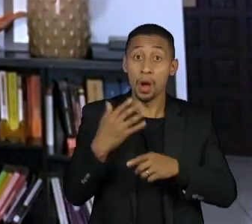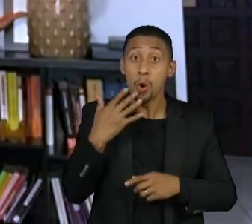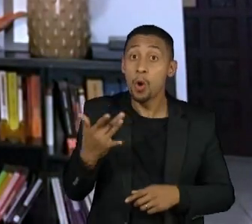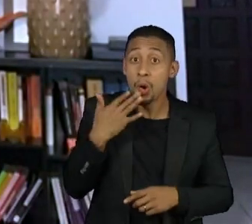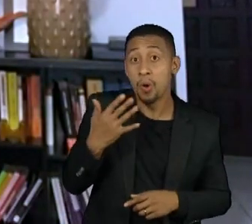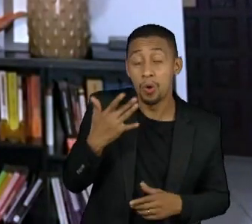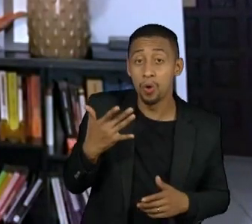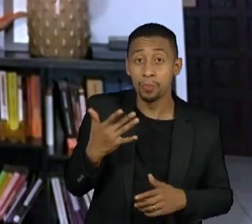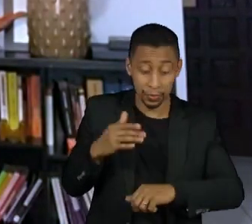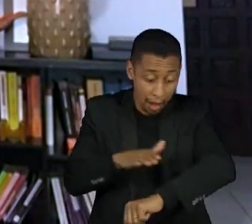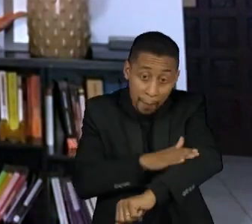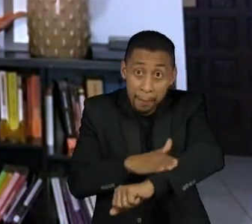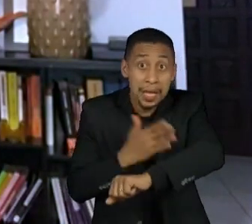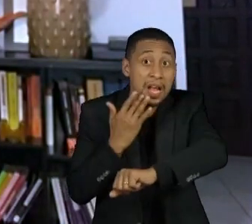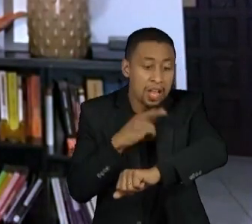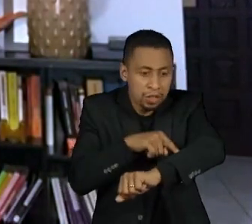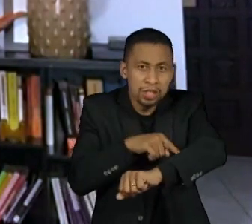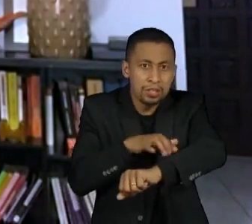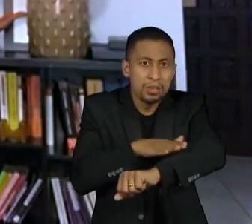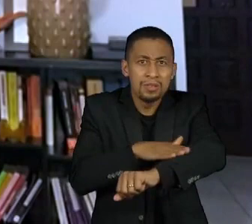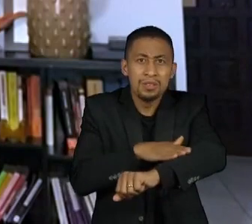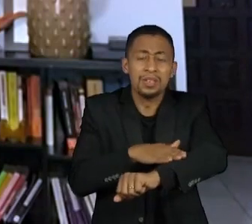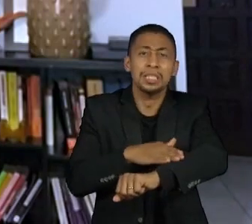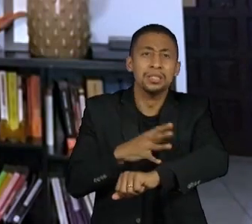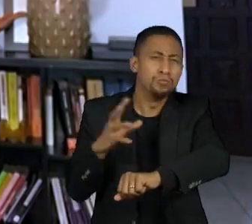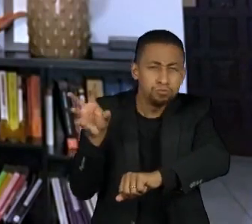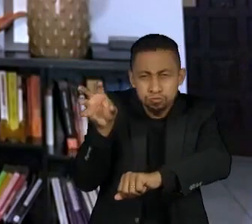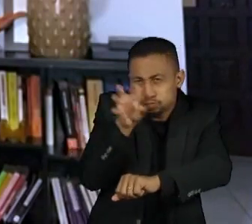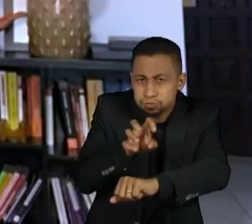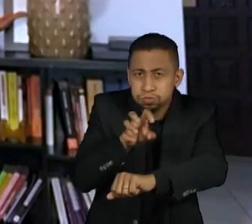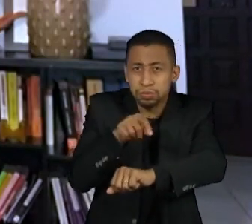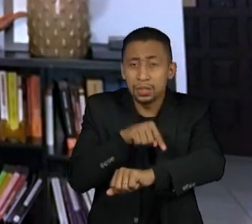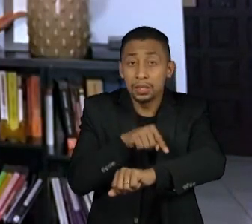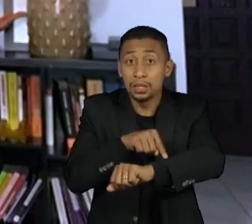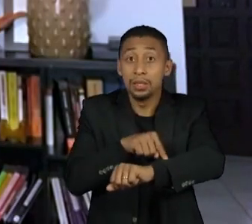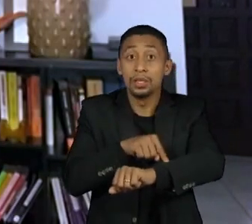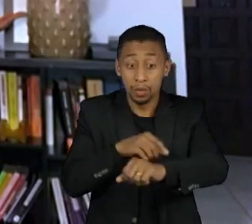darker one is within a race, the more likely one is to encounter prejudice.